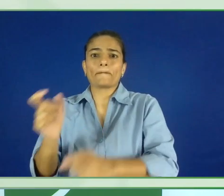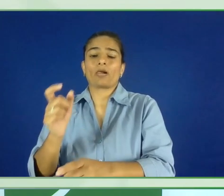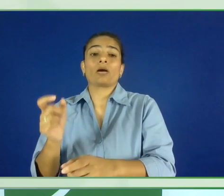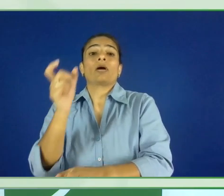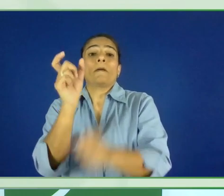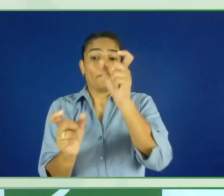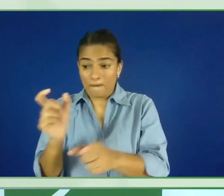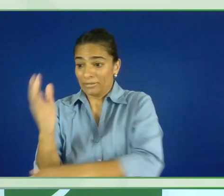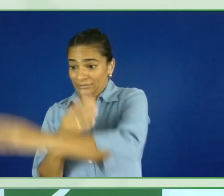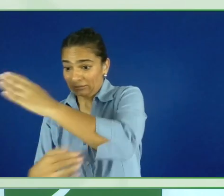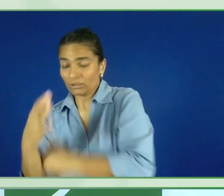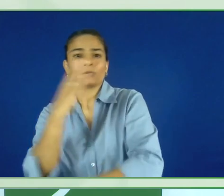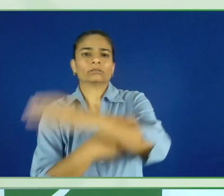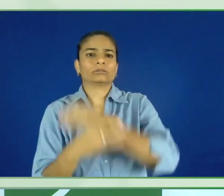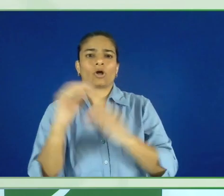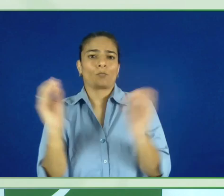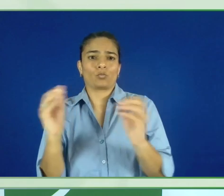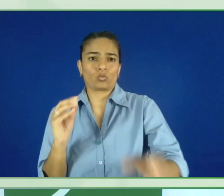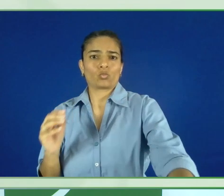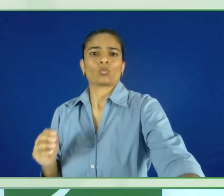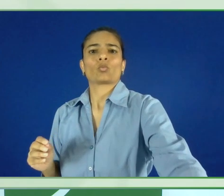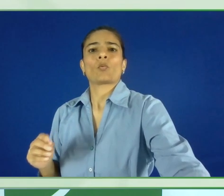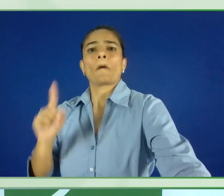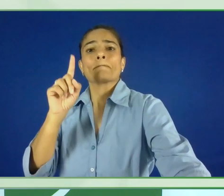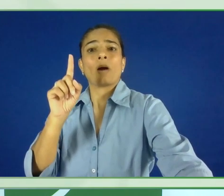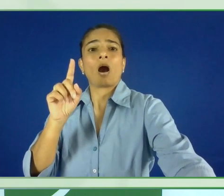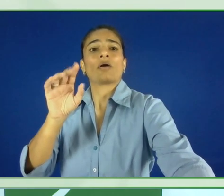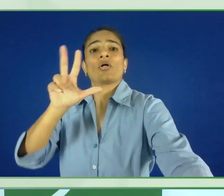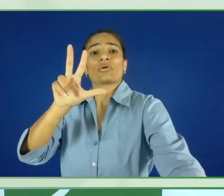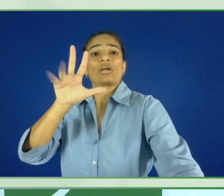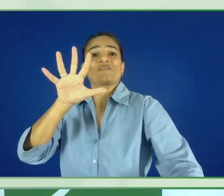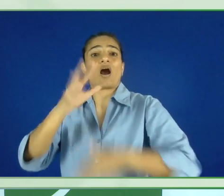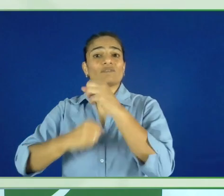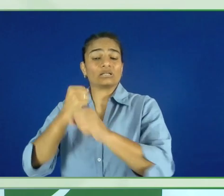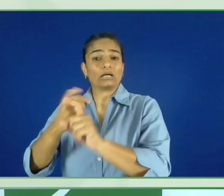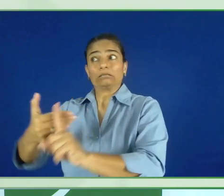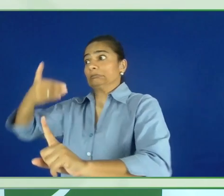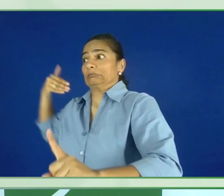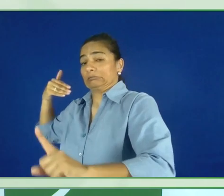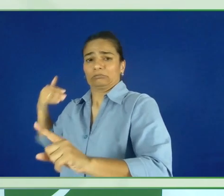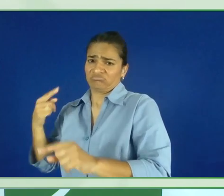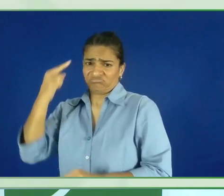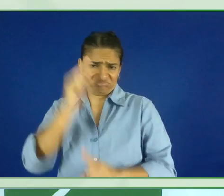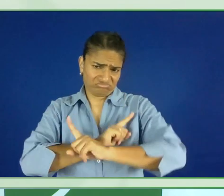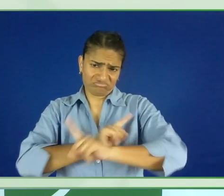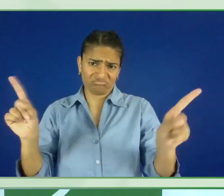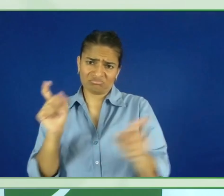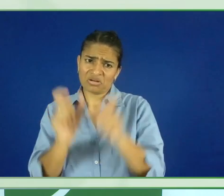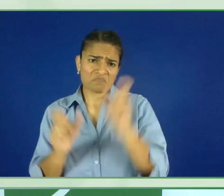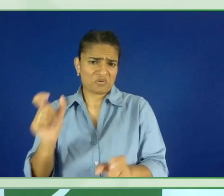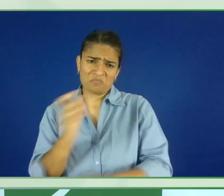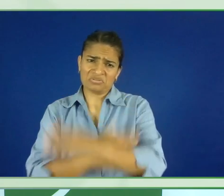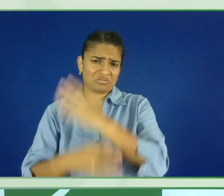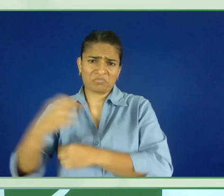be a talent that was overlooked. So 4 years ago, we launched a project that's called Por Talento LATAM, that's why I'm here today.